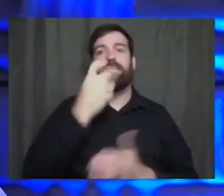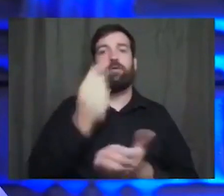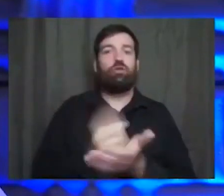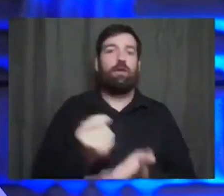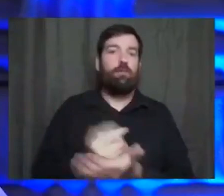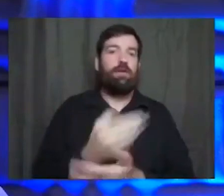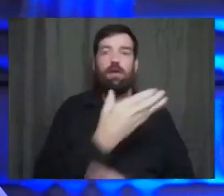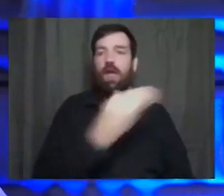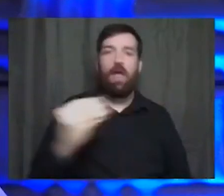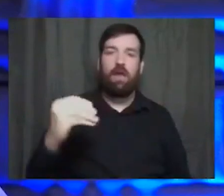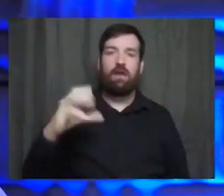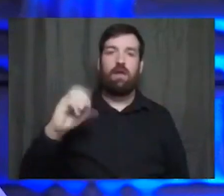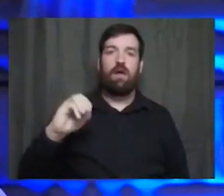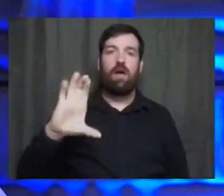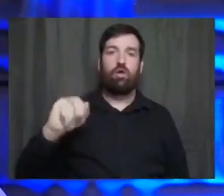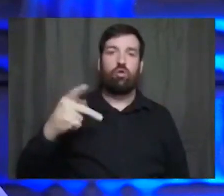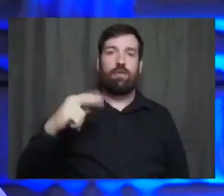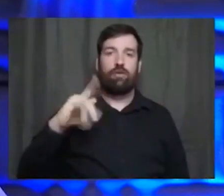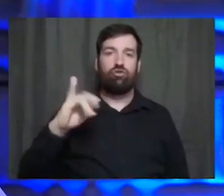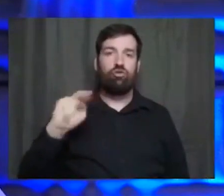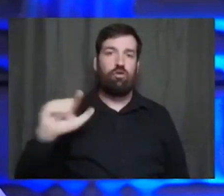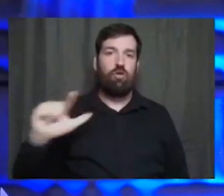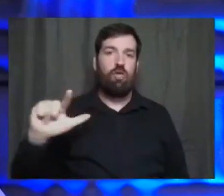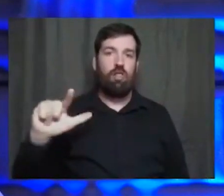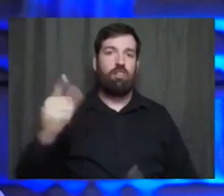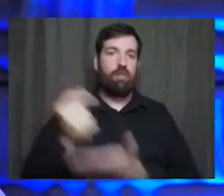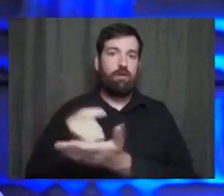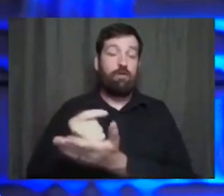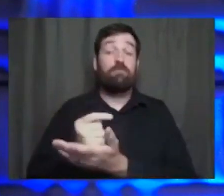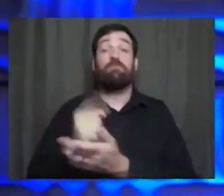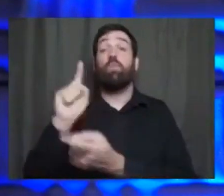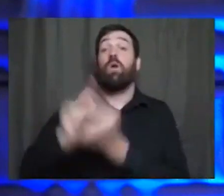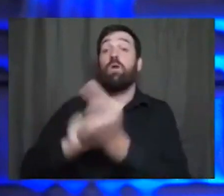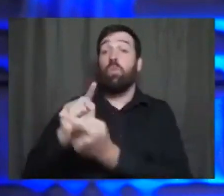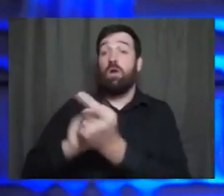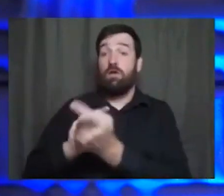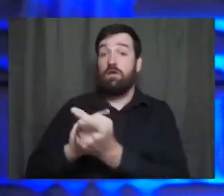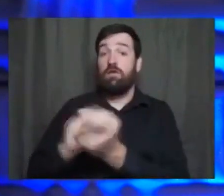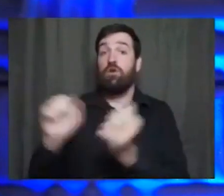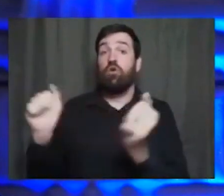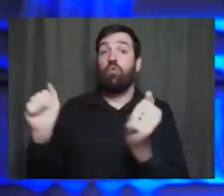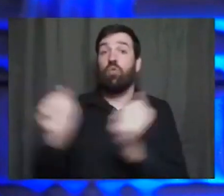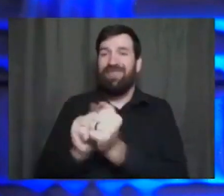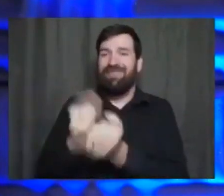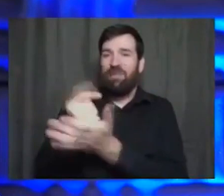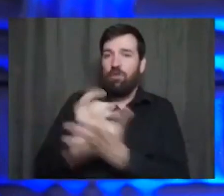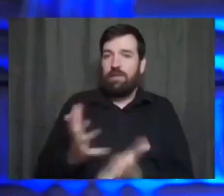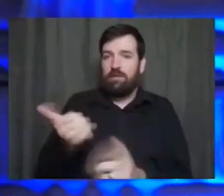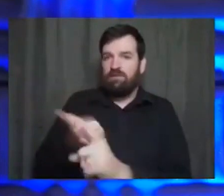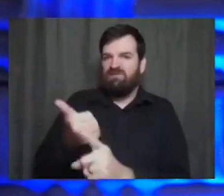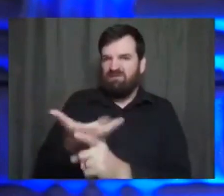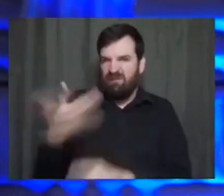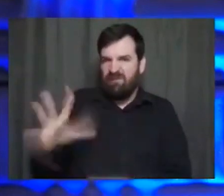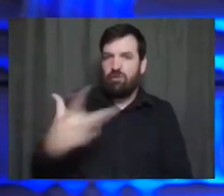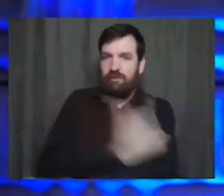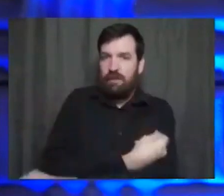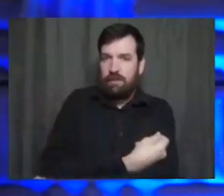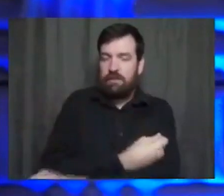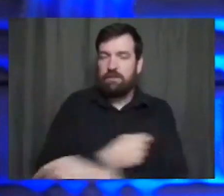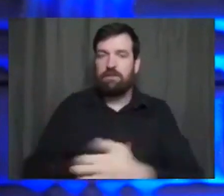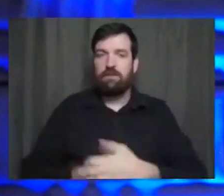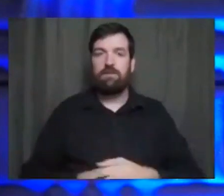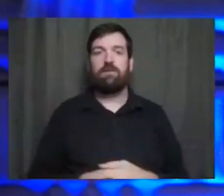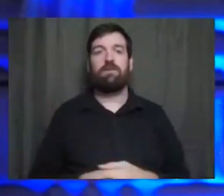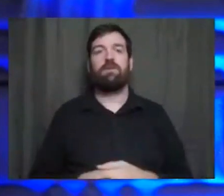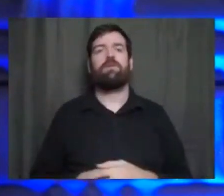Their therapists are one-on-one with a vaccinated therapist. Their therapies are one-on-one with vaccinated therapies. What should I